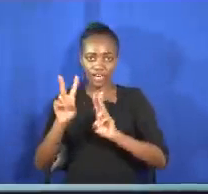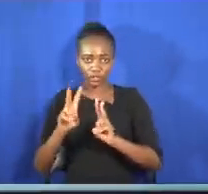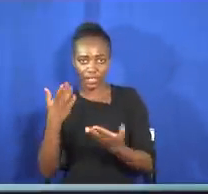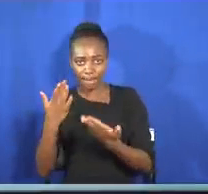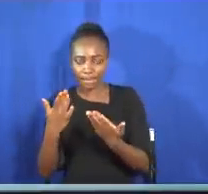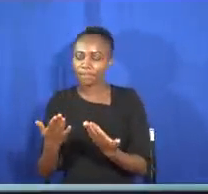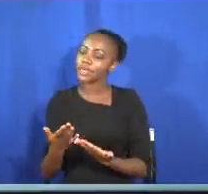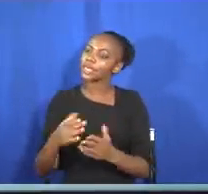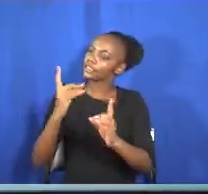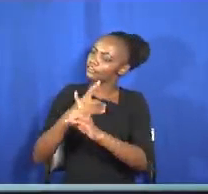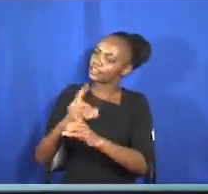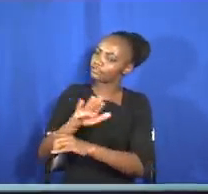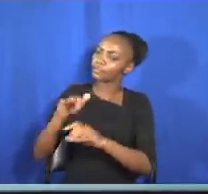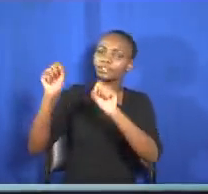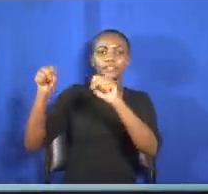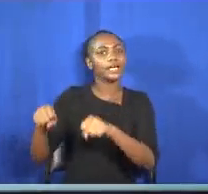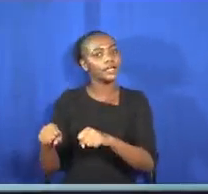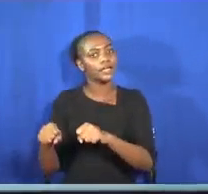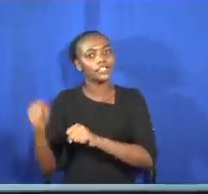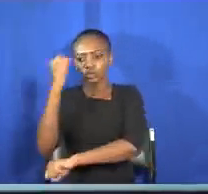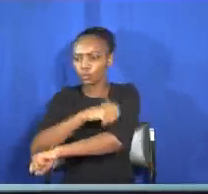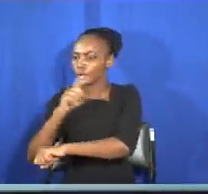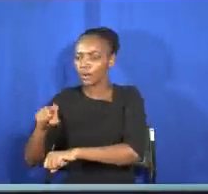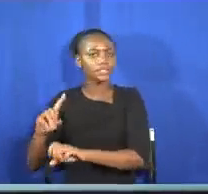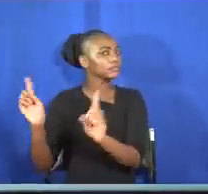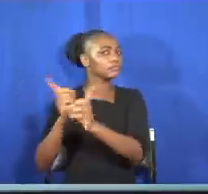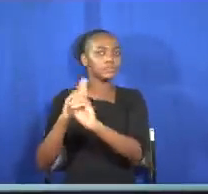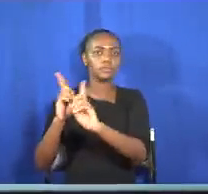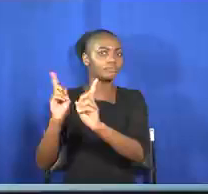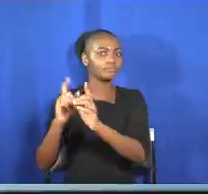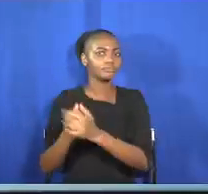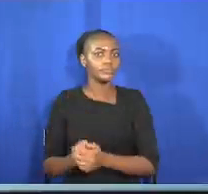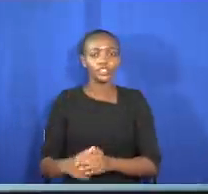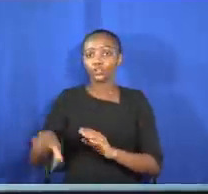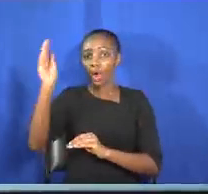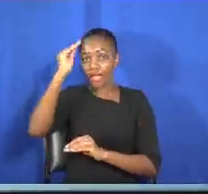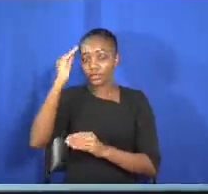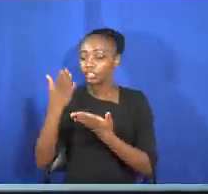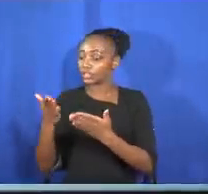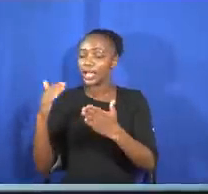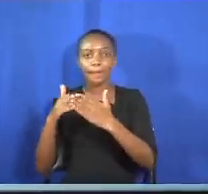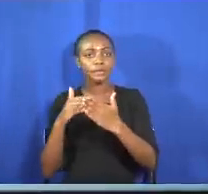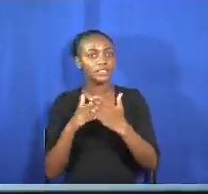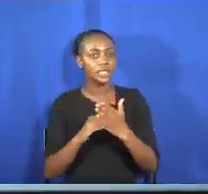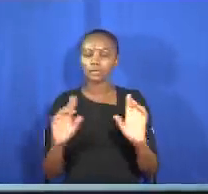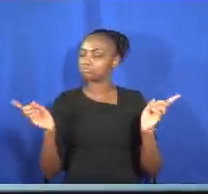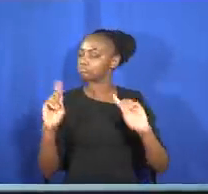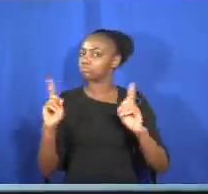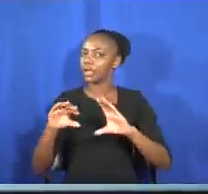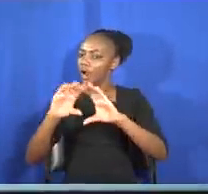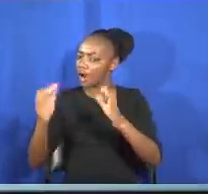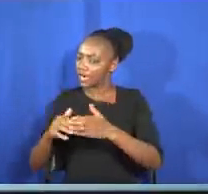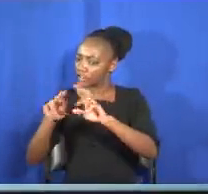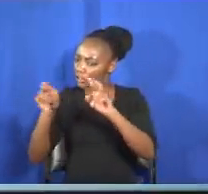either formal, informal, or non-formal settings. So education is not limited to the four